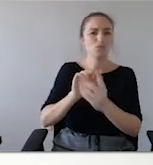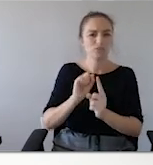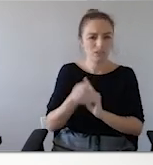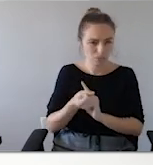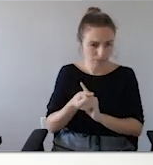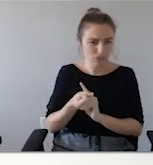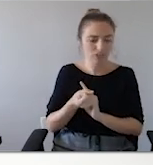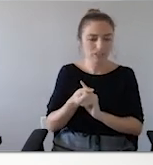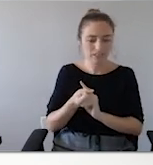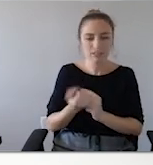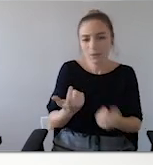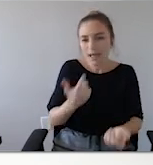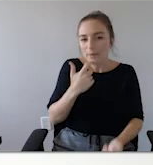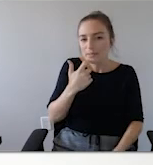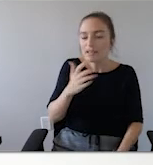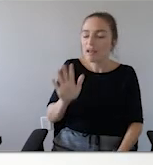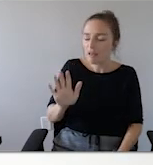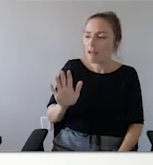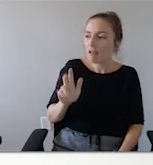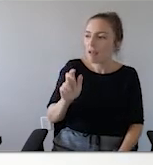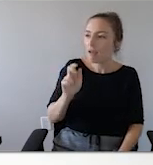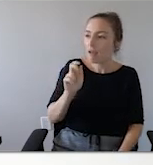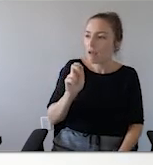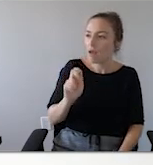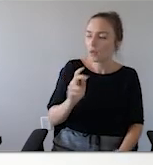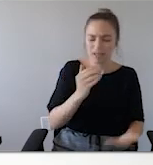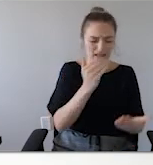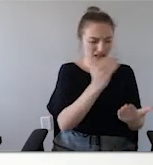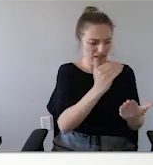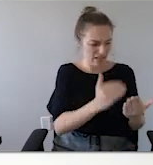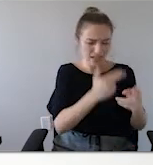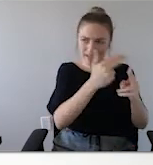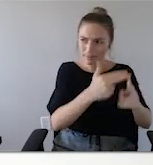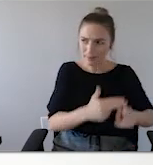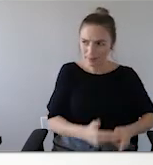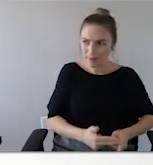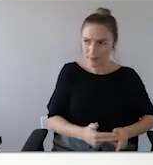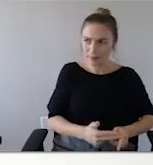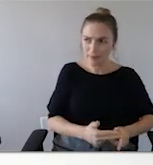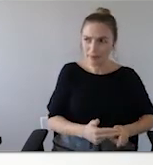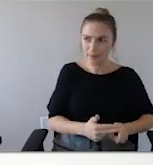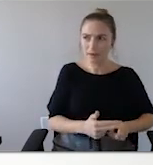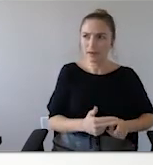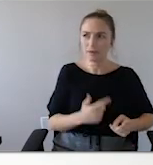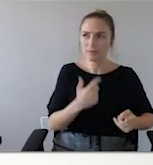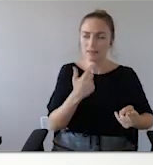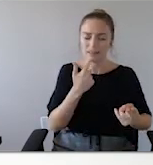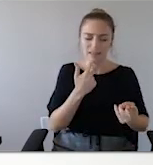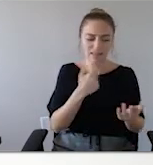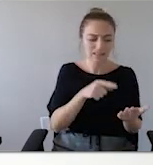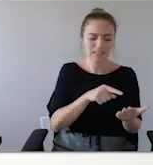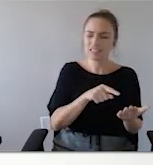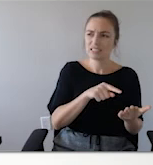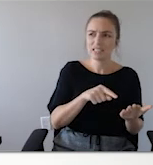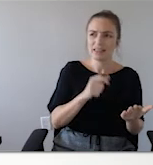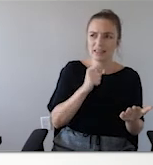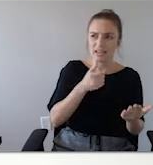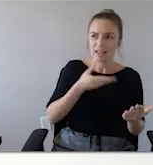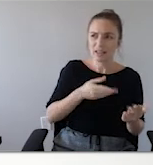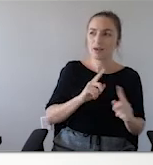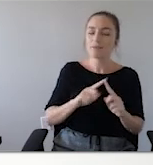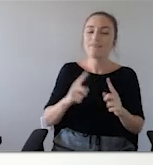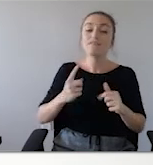so-and-so there? No. Well, I'm not going to just throw that out there. First, I'm going to see if I can get everything that I think the student